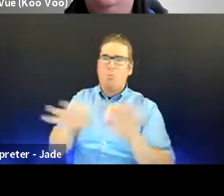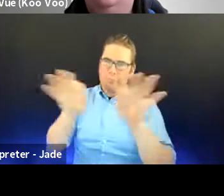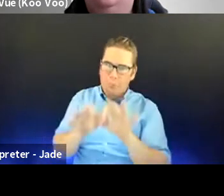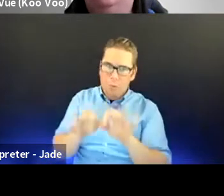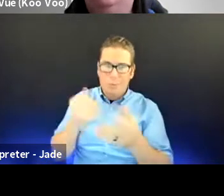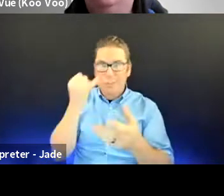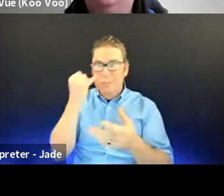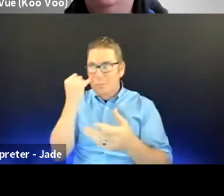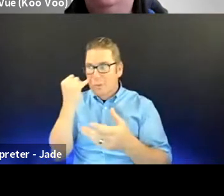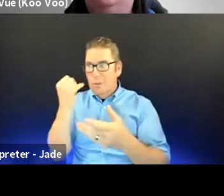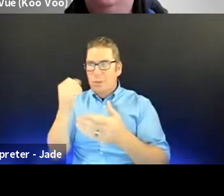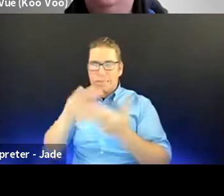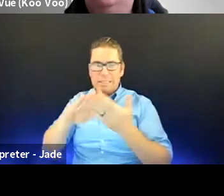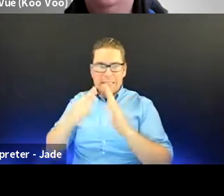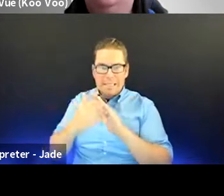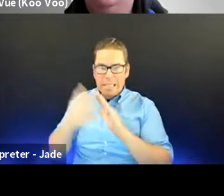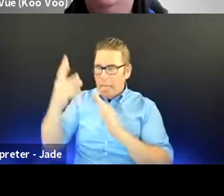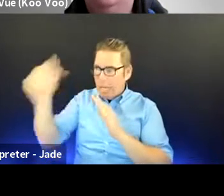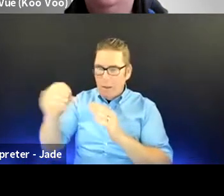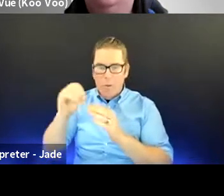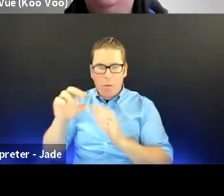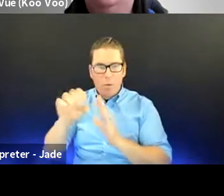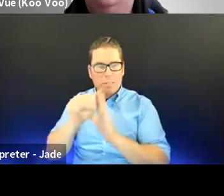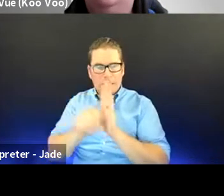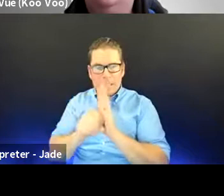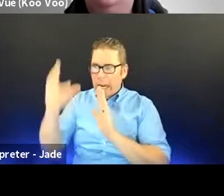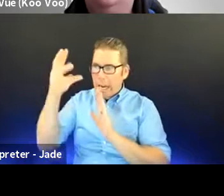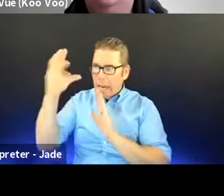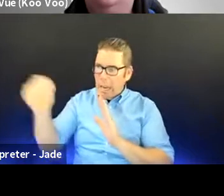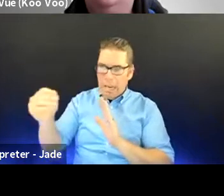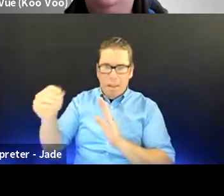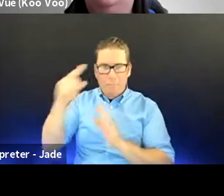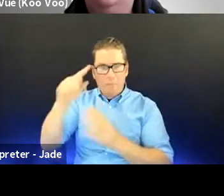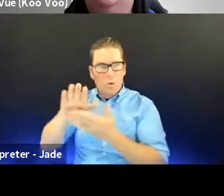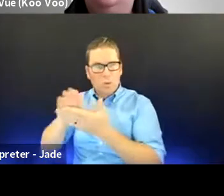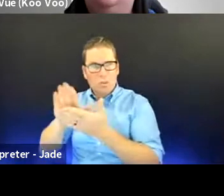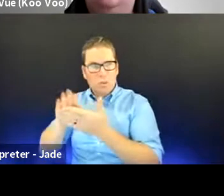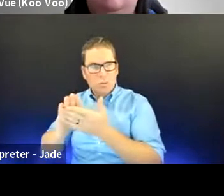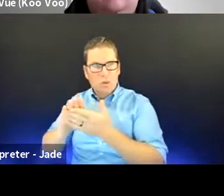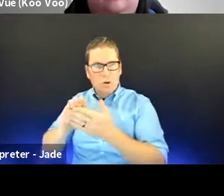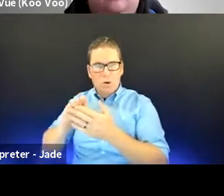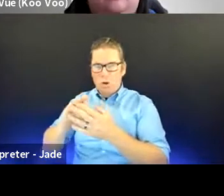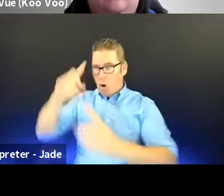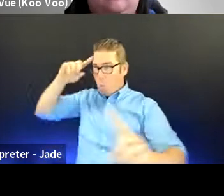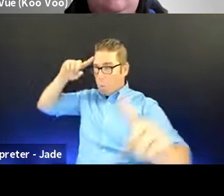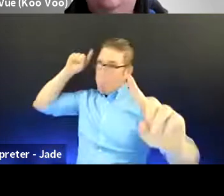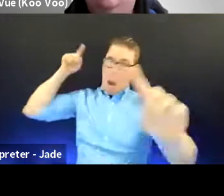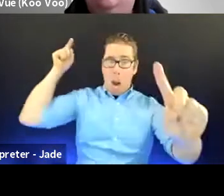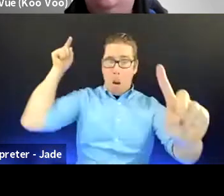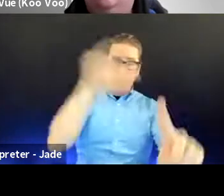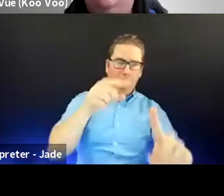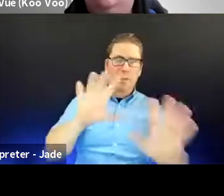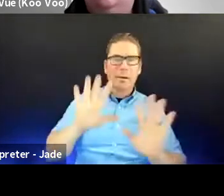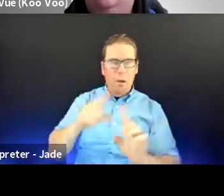for schooling, always try to tell yourself to take small steps. And every day you should make some progress, something small. And as long as you're going